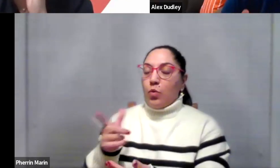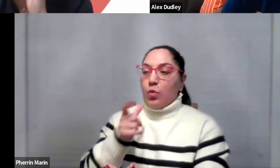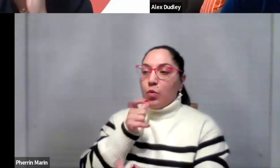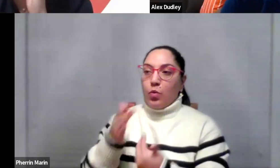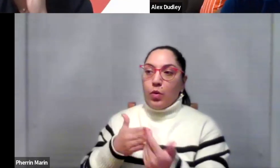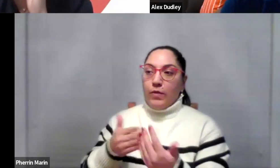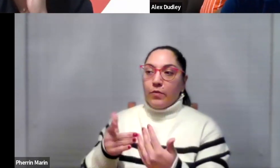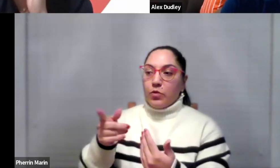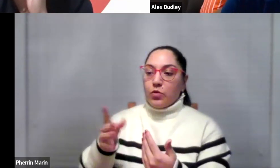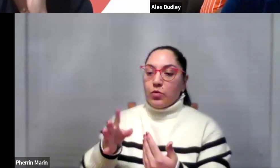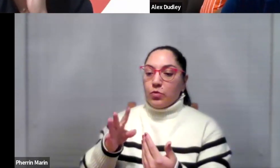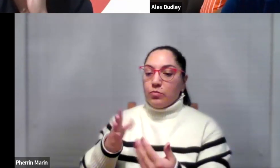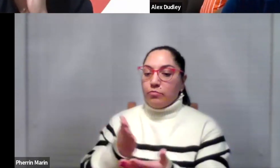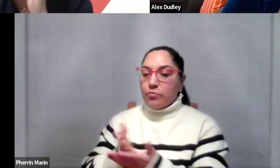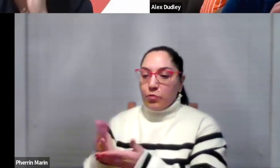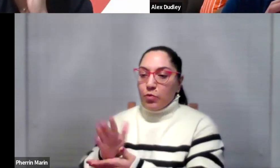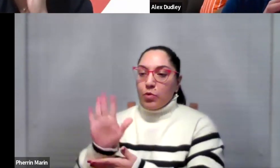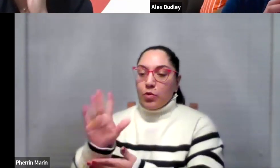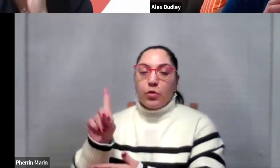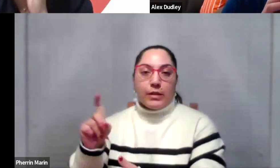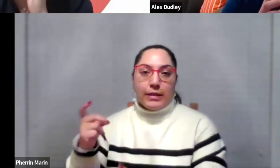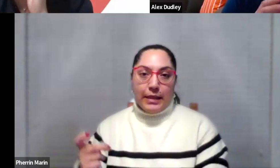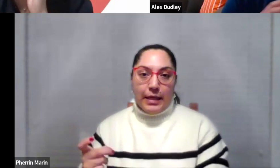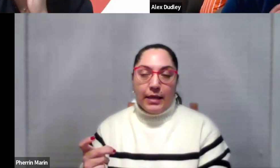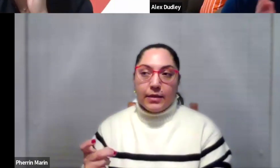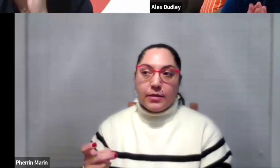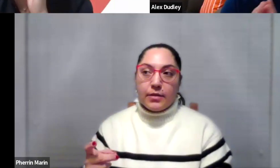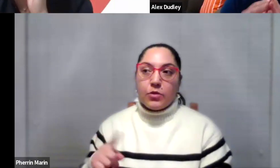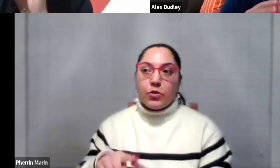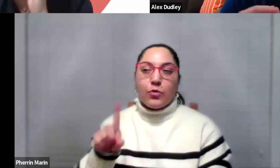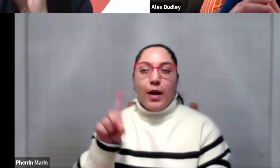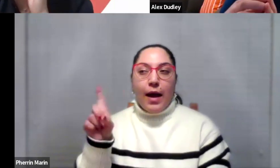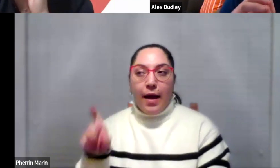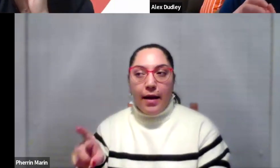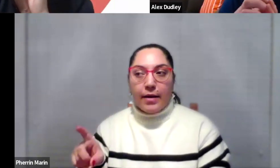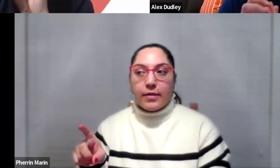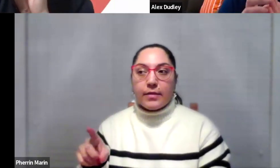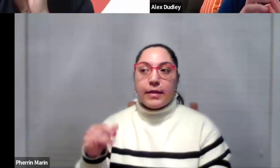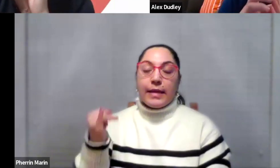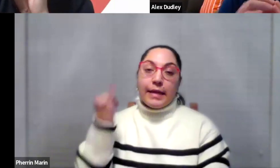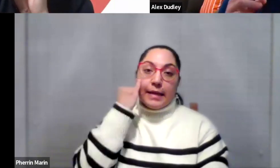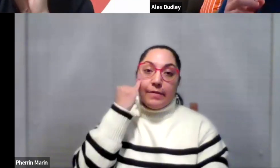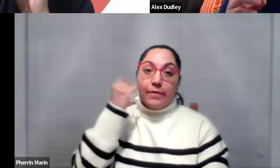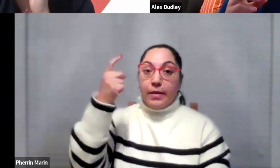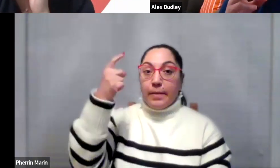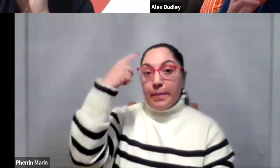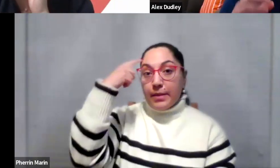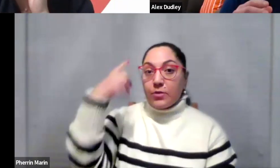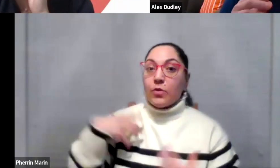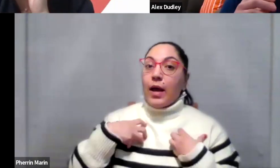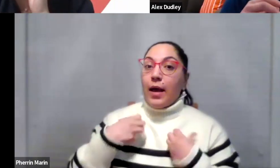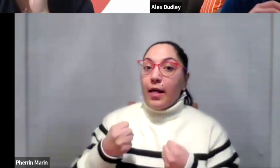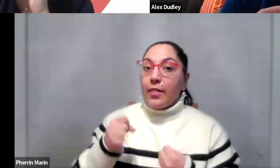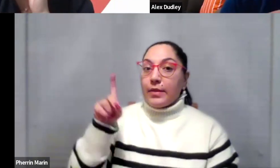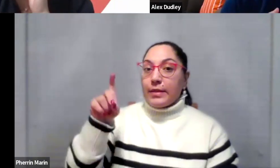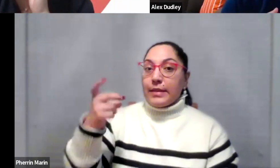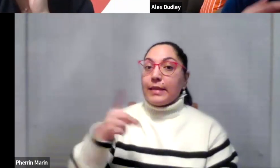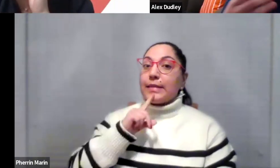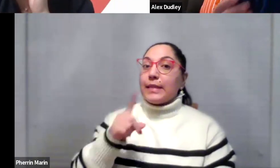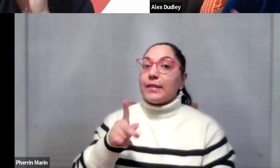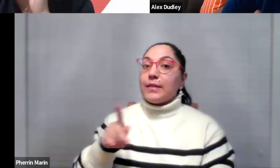kind of talking you through that diagnosis, to ask them if the mental health diagnosis is